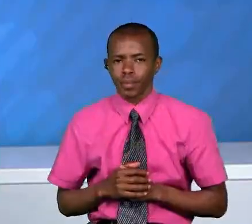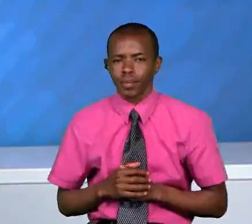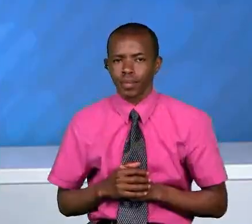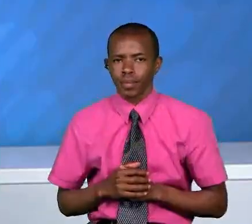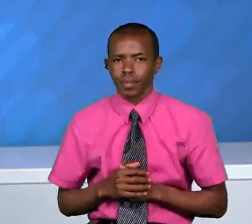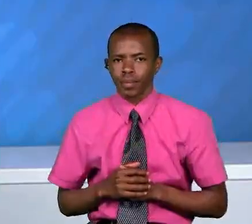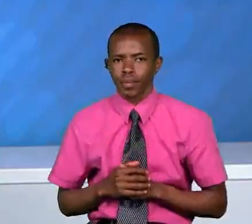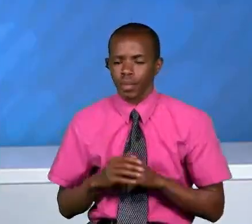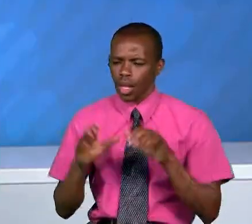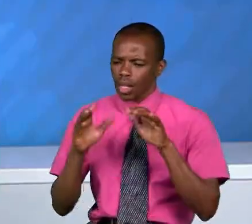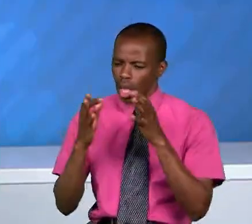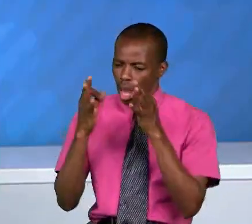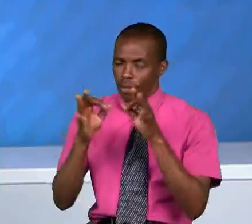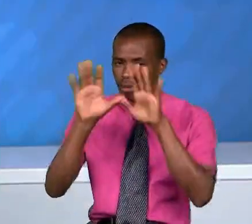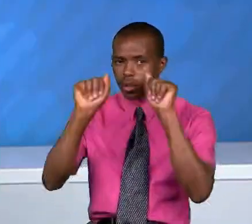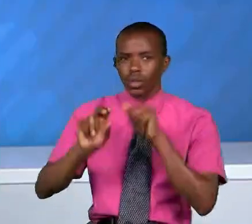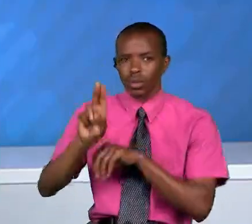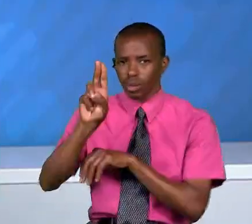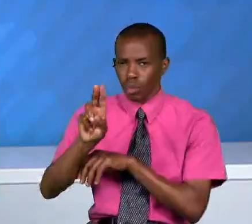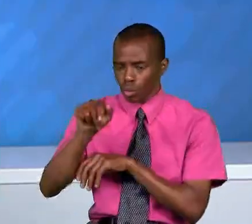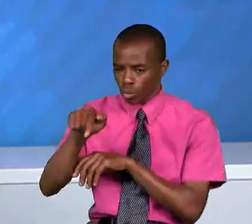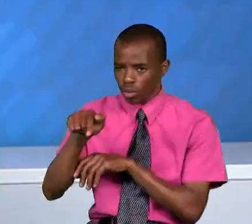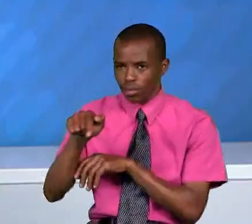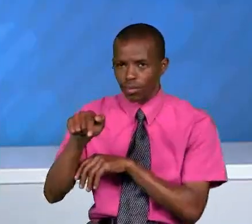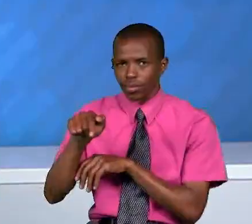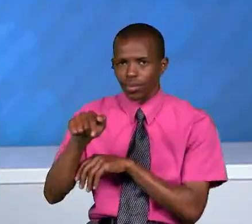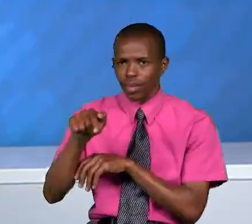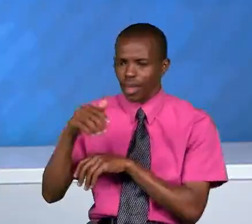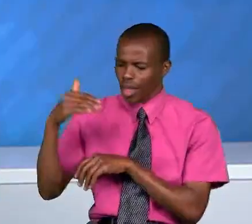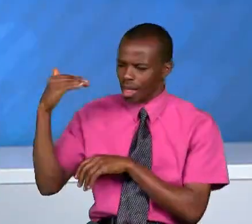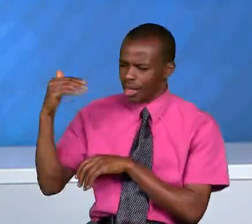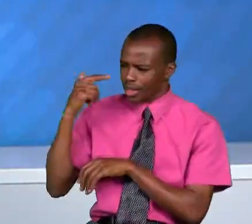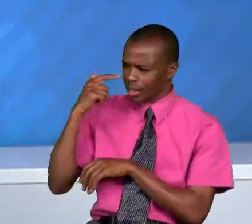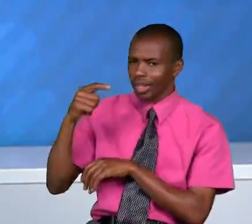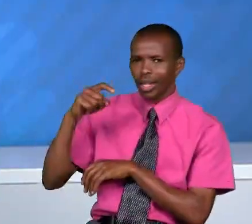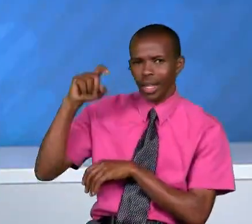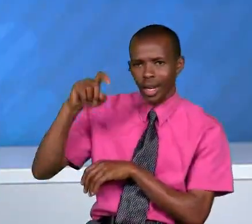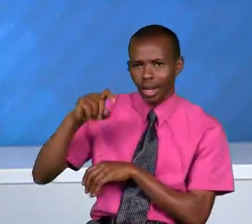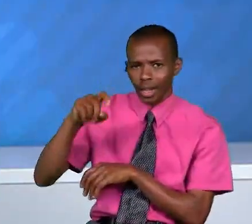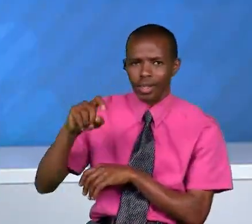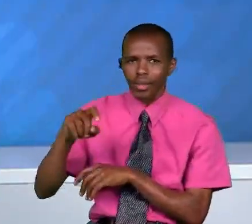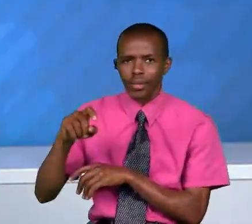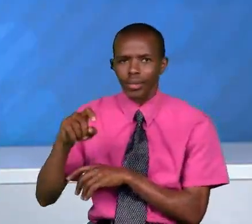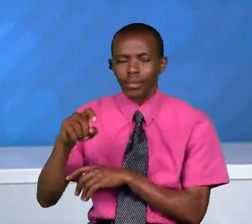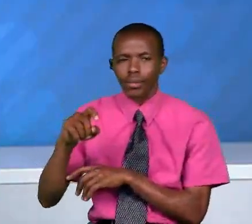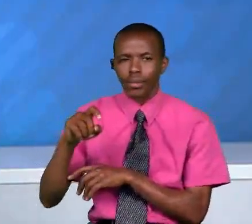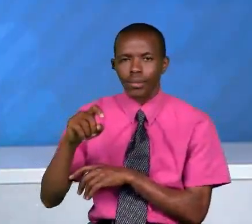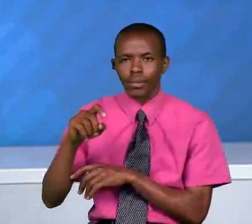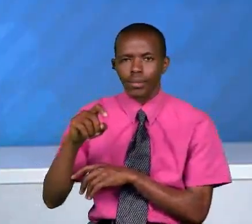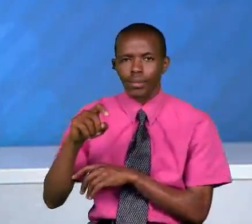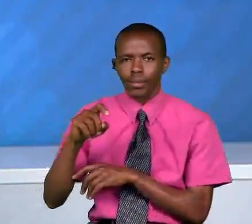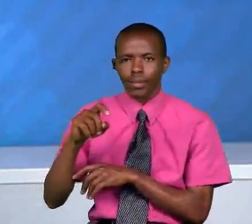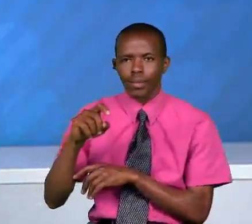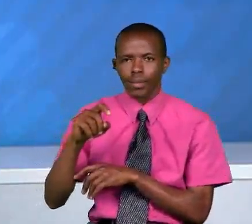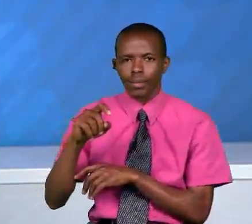president today, back then, saw the need to reach out and took